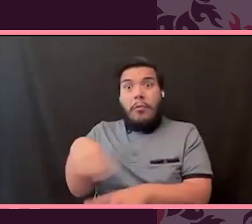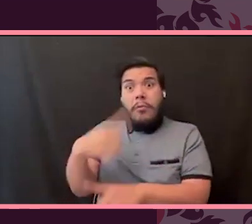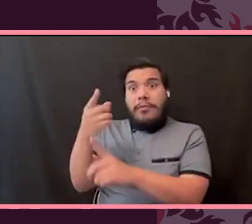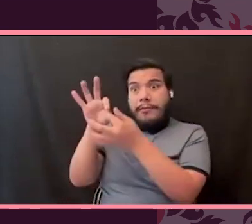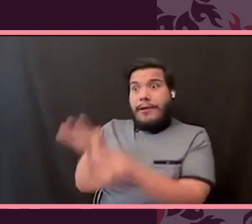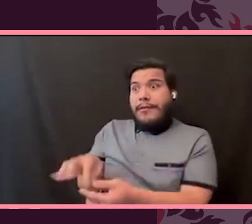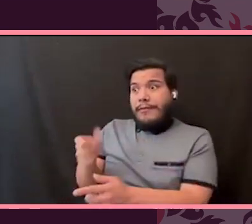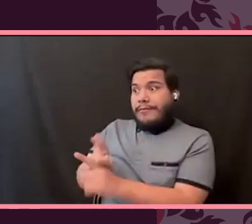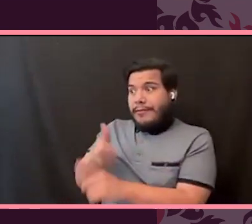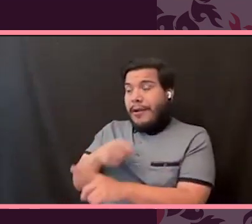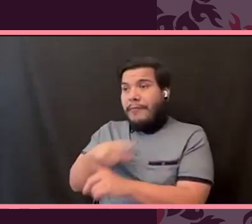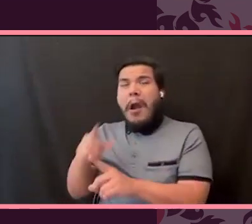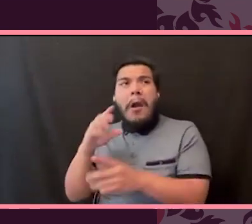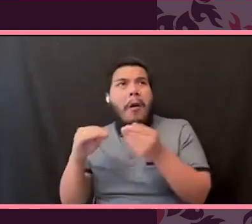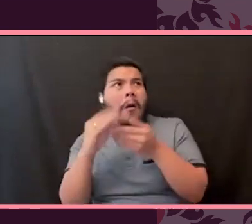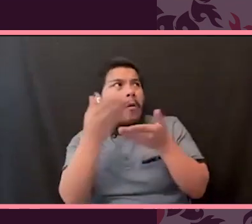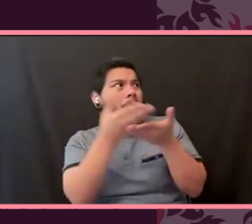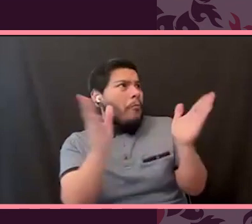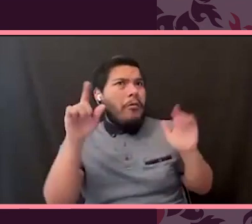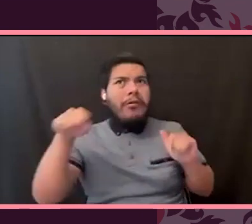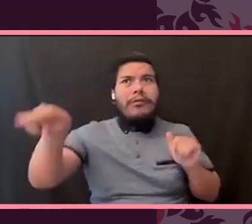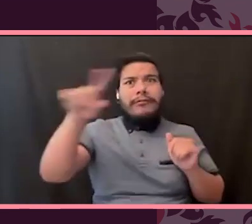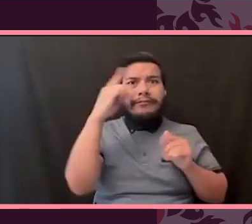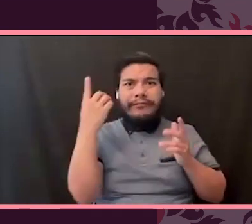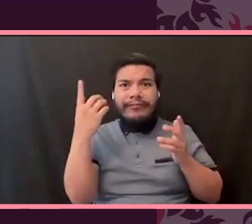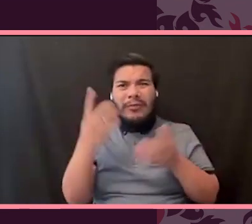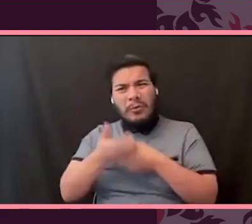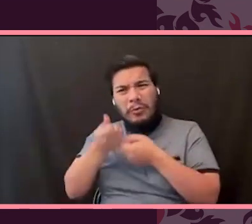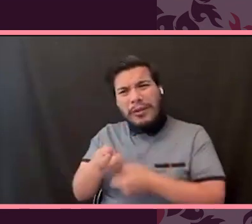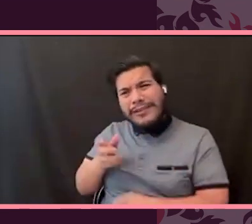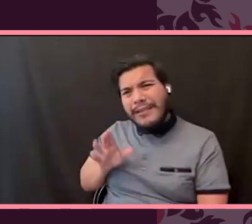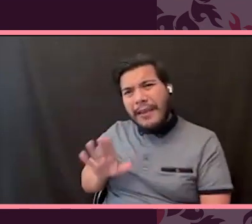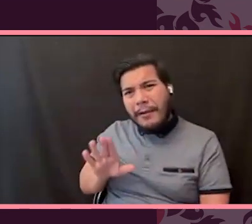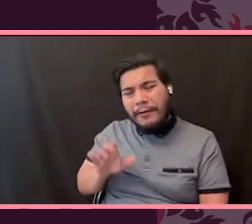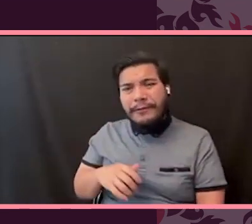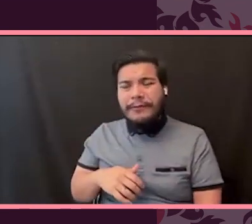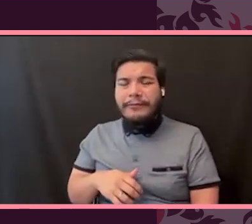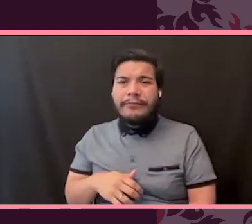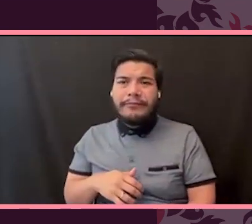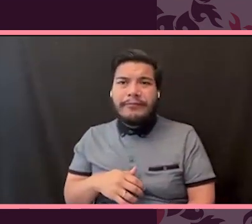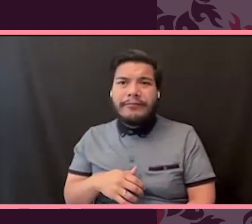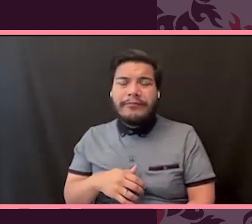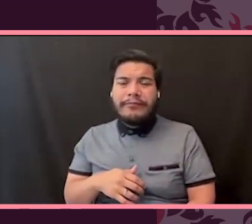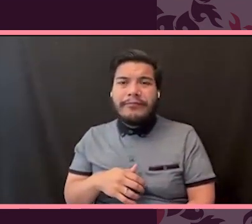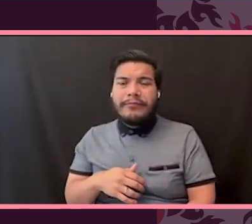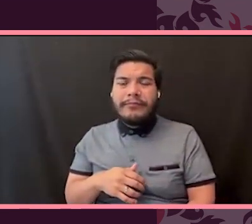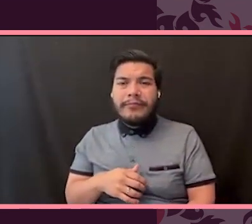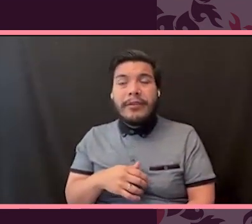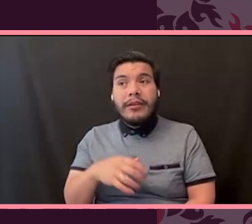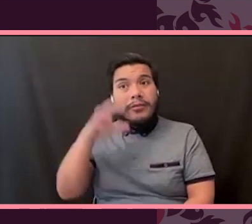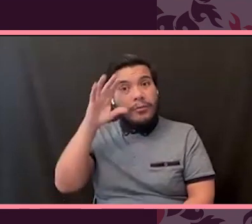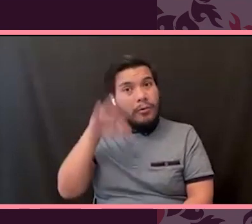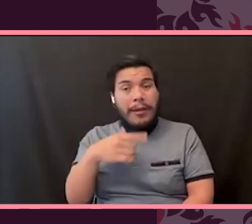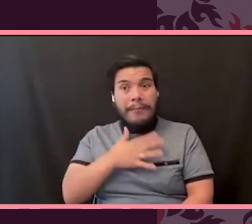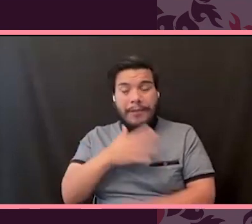world, right? And to trust that I don't actually know, that my path or my way